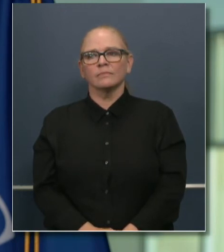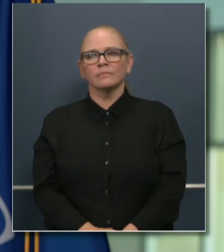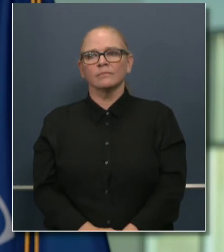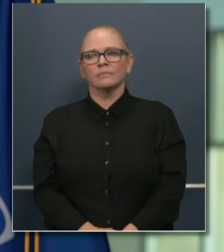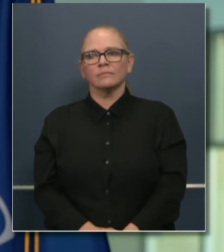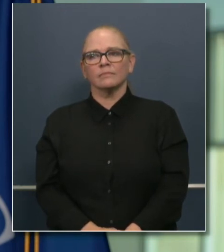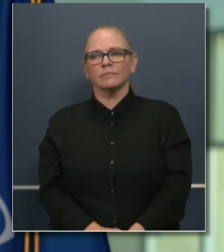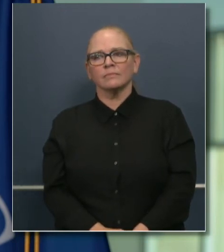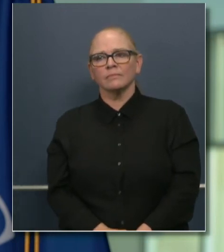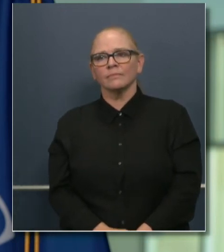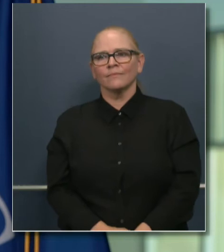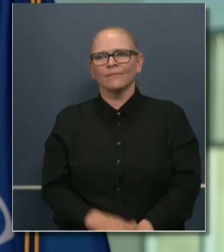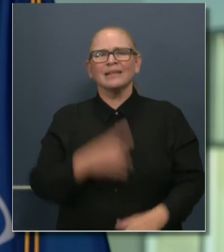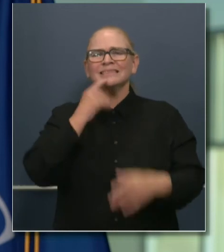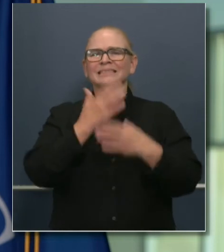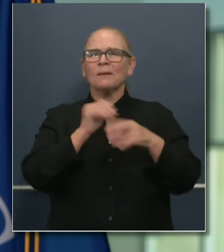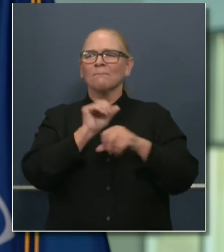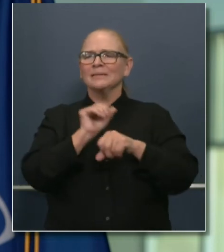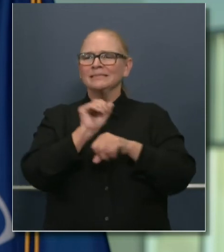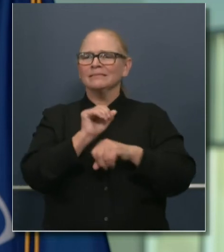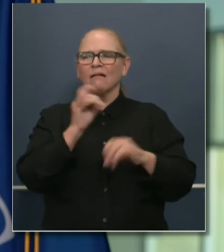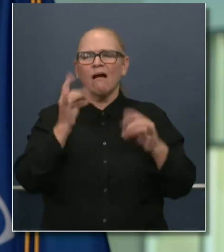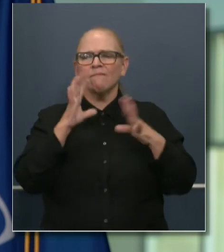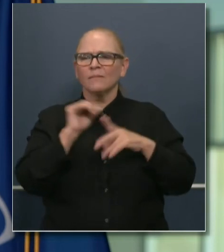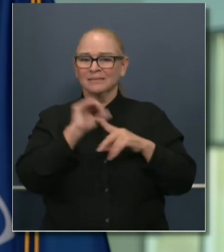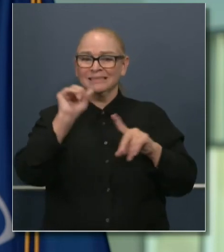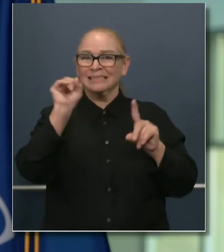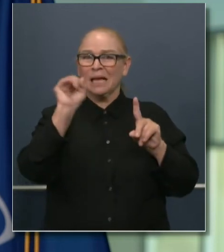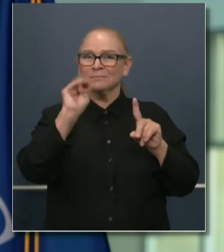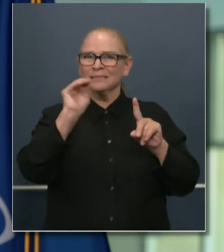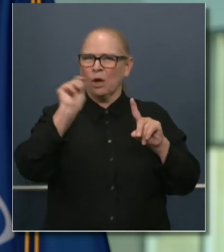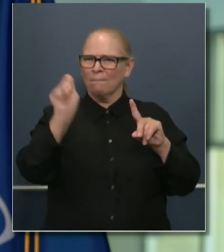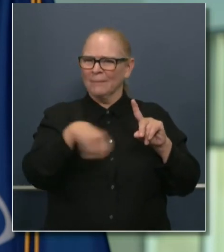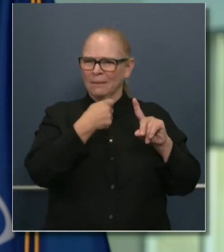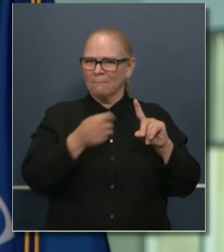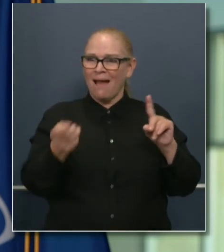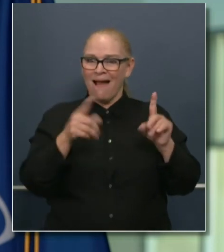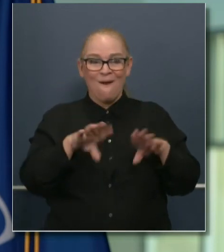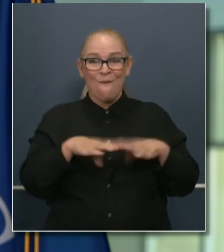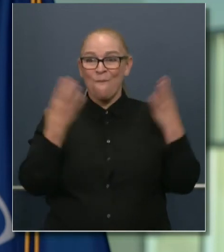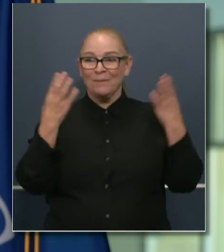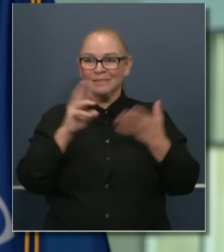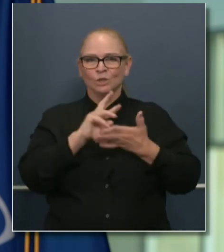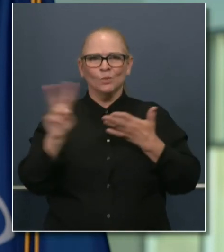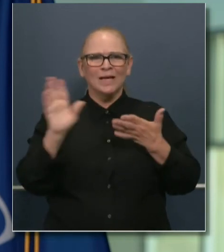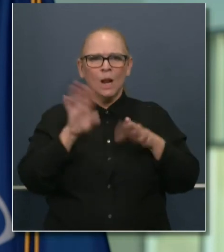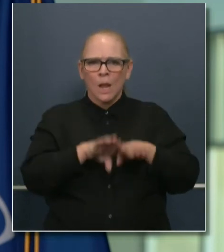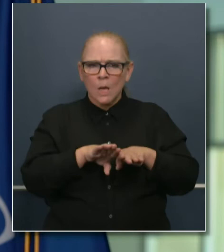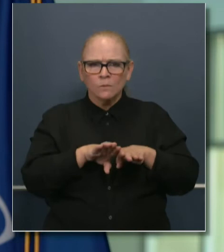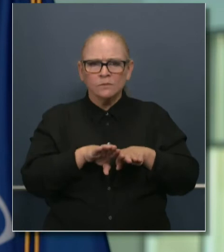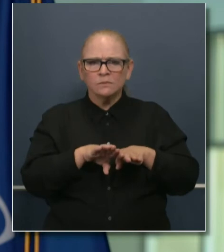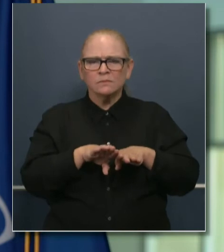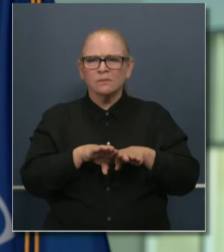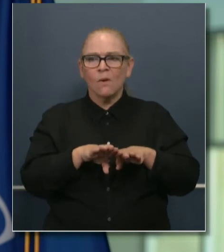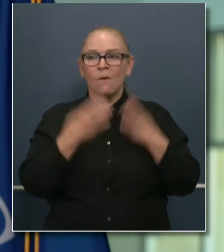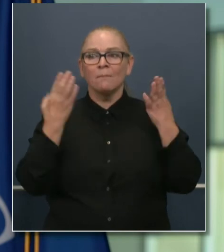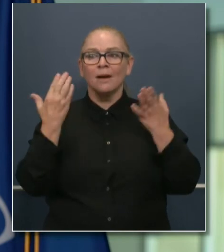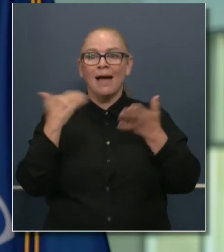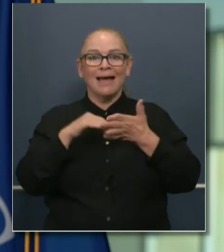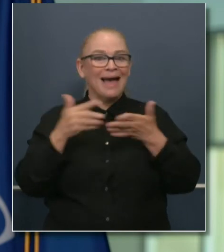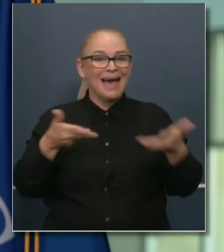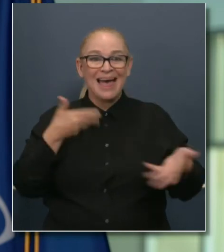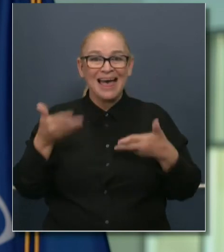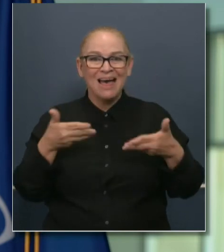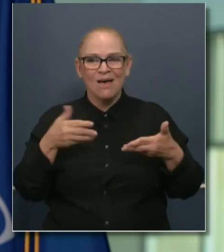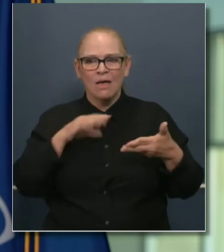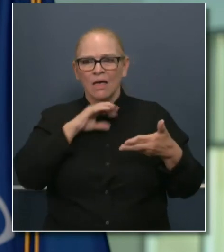they shut down. San Mateo County, they opened up 2 weeks later, they had to shut back down. They hire people, they've got to lay people off. They're not certain, some